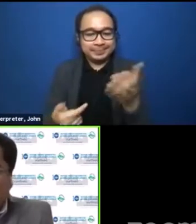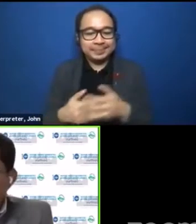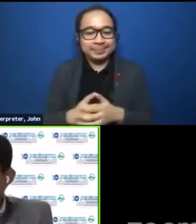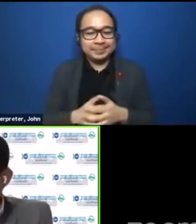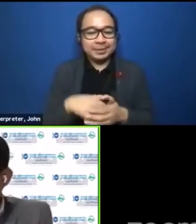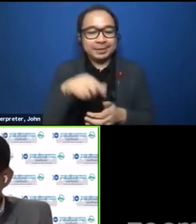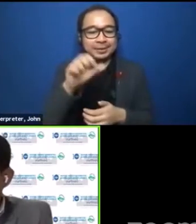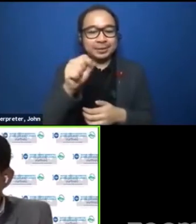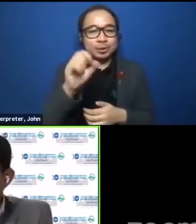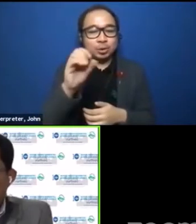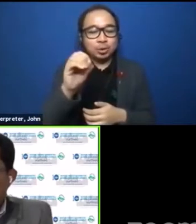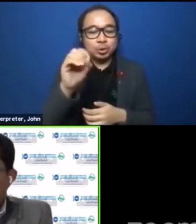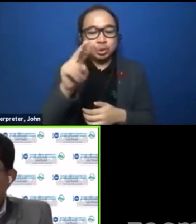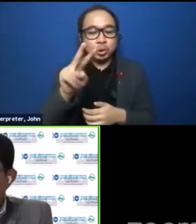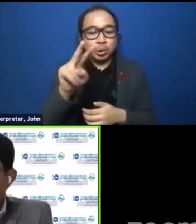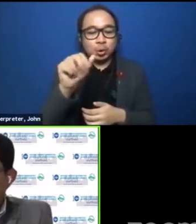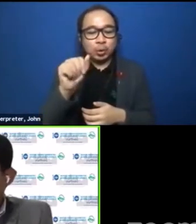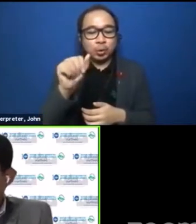Thank you,